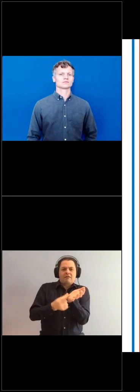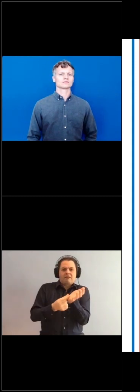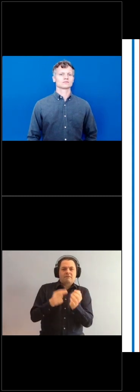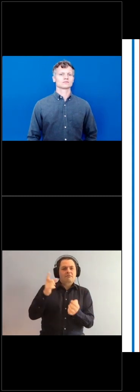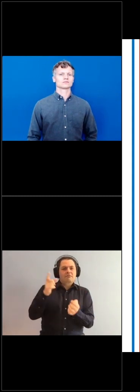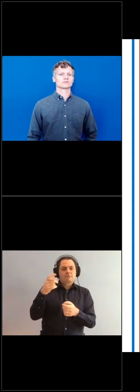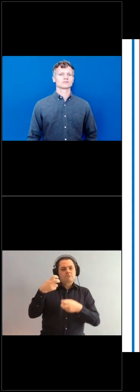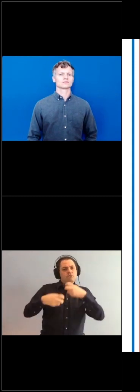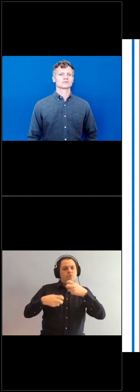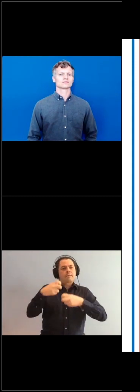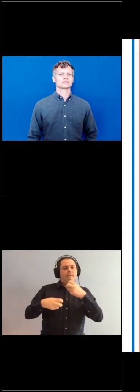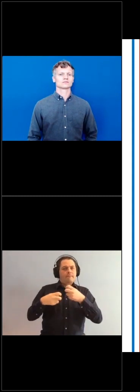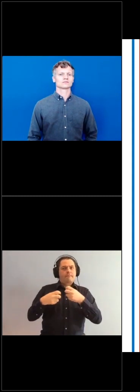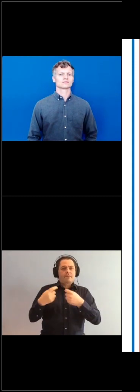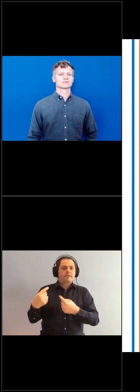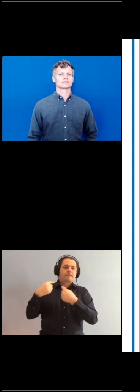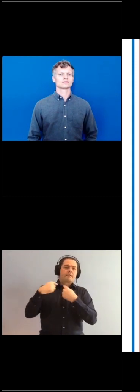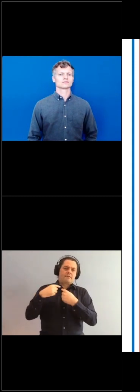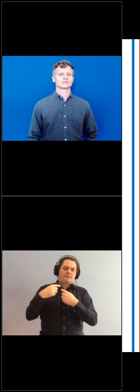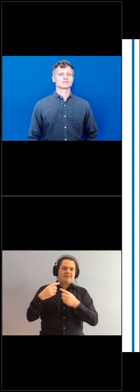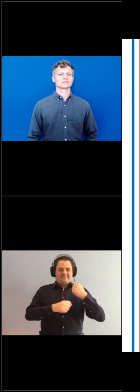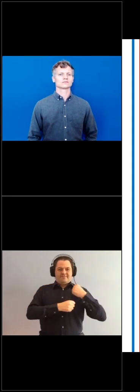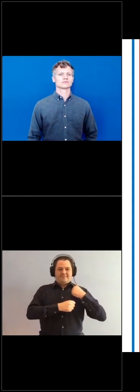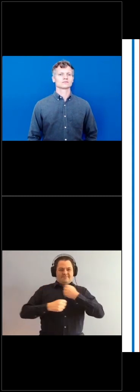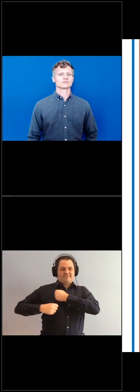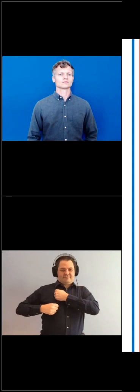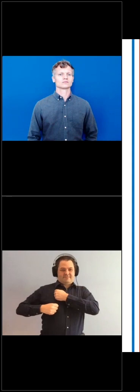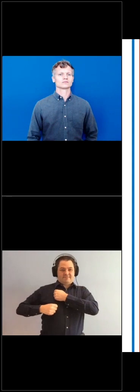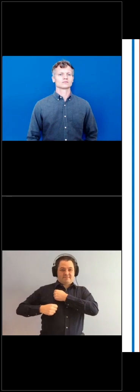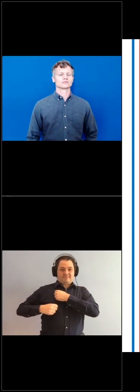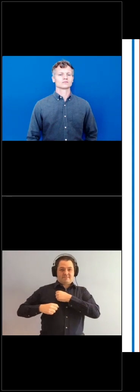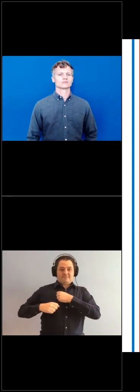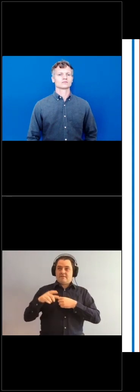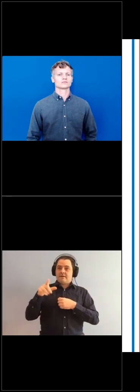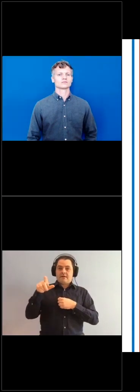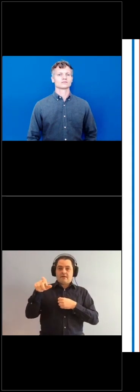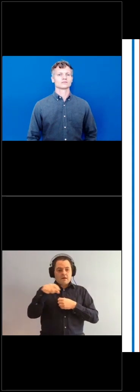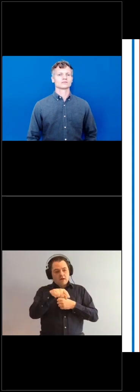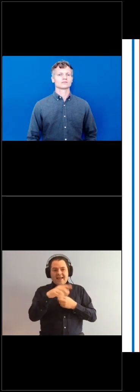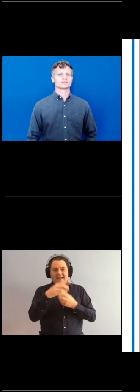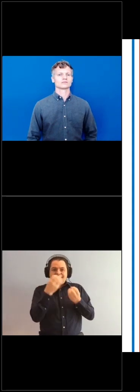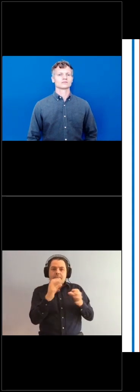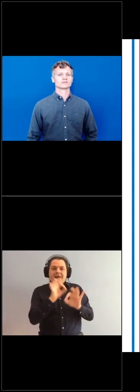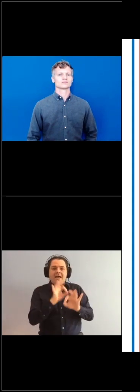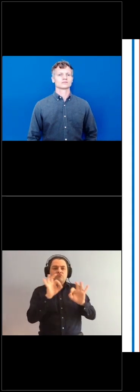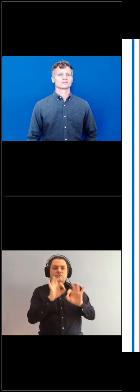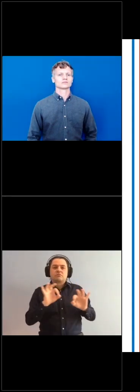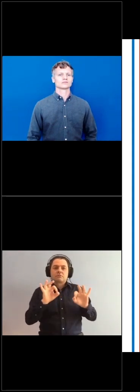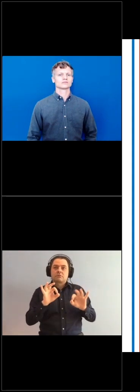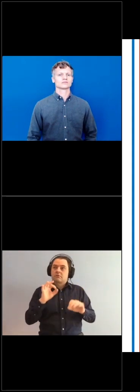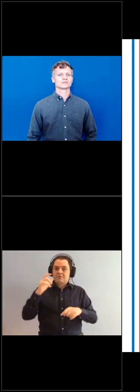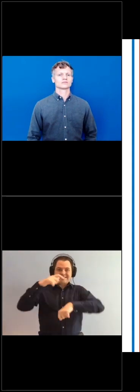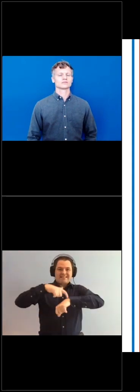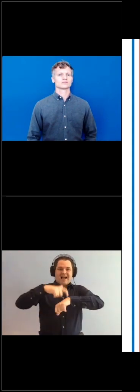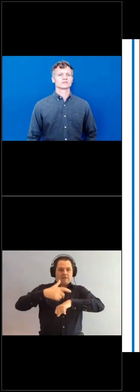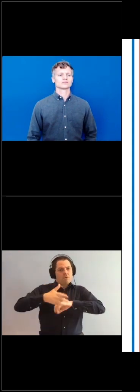protection forces, actually because he was not informed about the public restriction plans, in particularly the curfew,